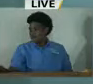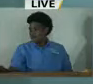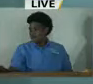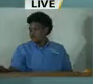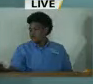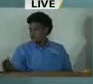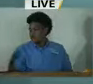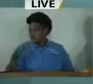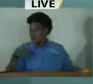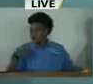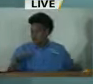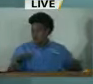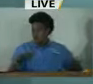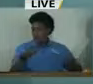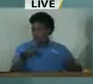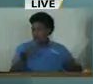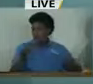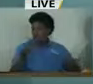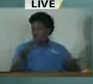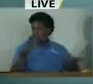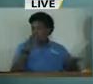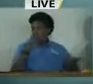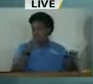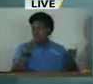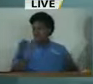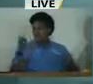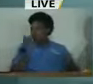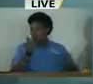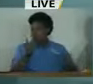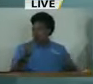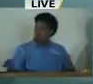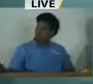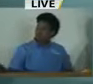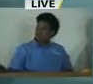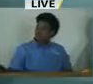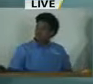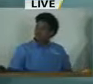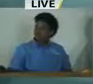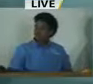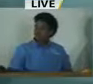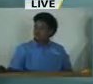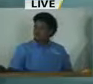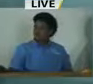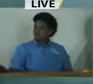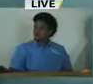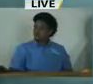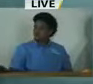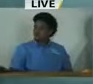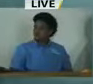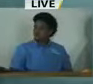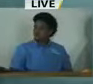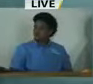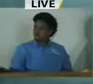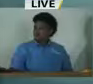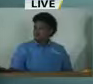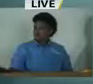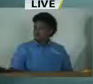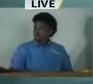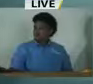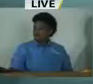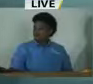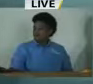seen individual are wrong, but they have not reached the stage